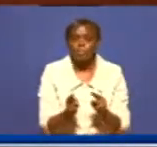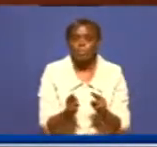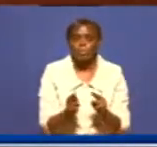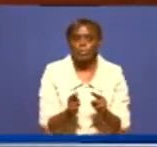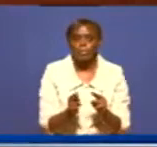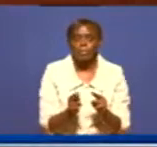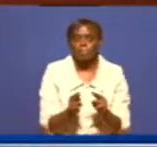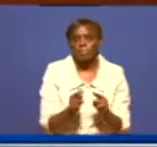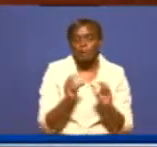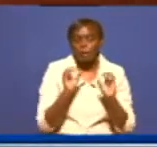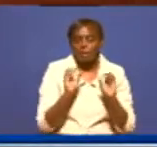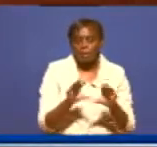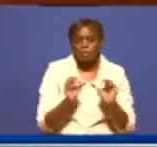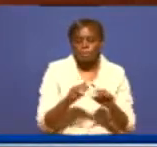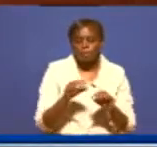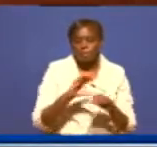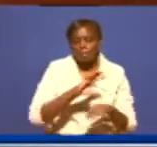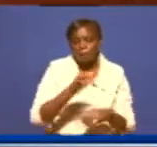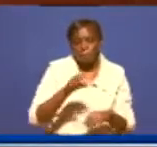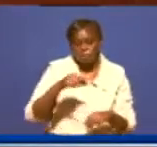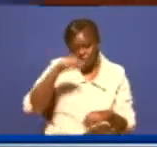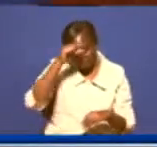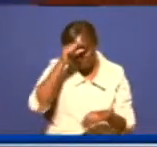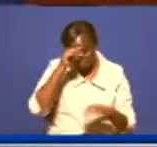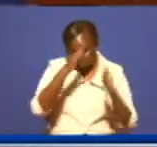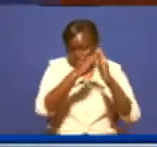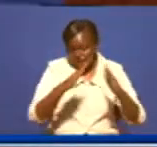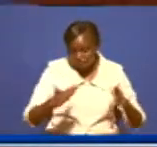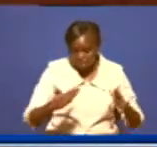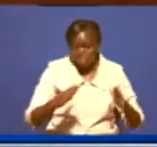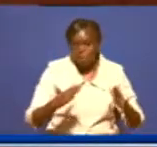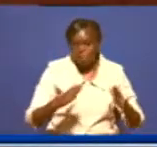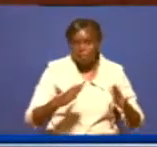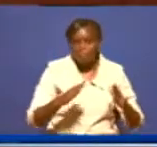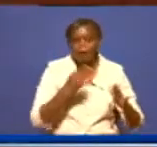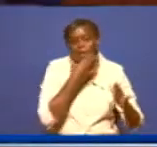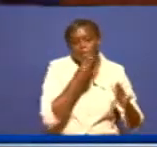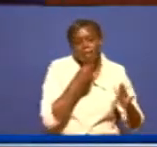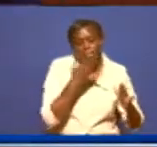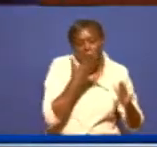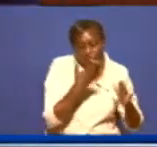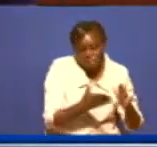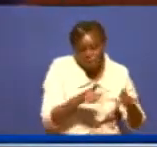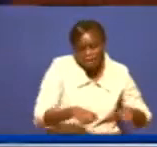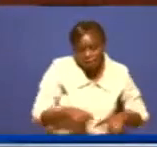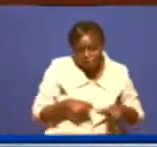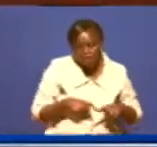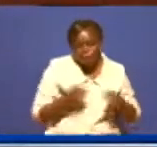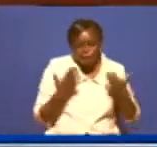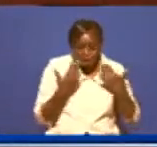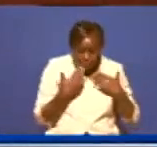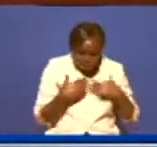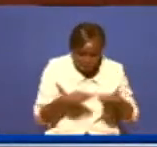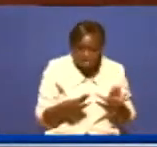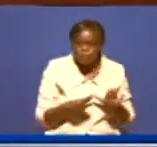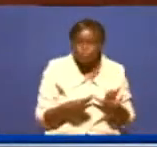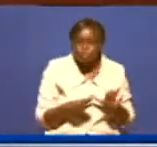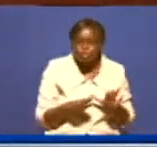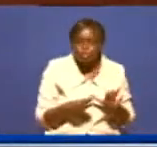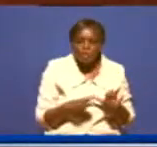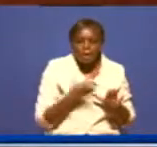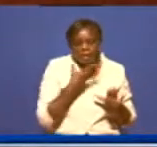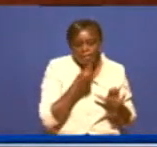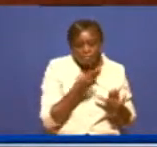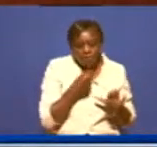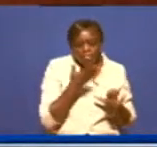houses or county government houses. You find the father was living in that house. The father was living in